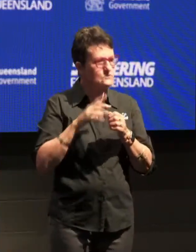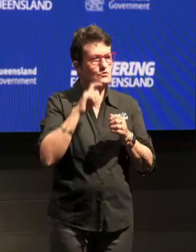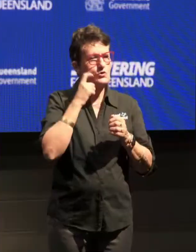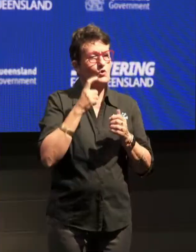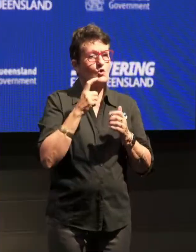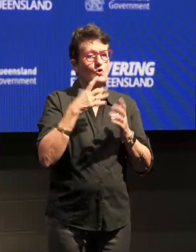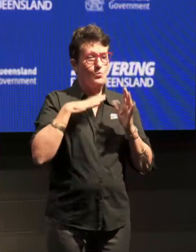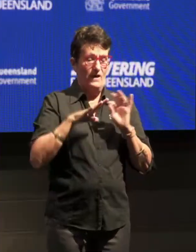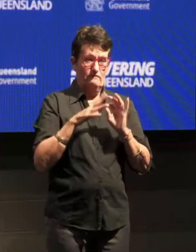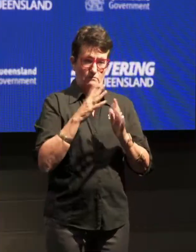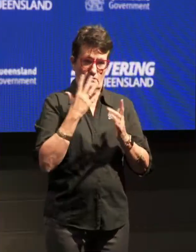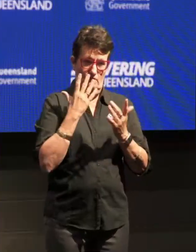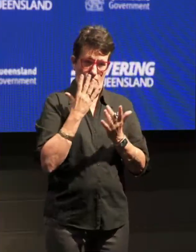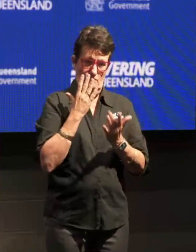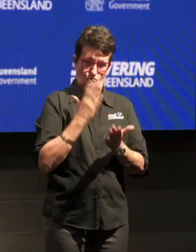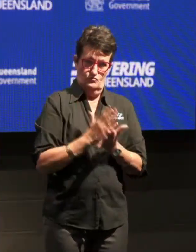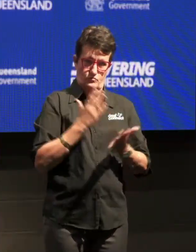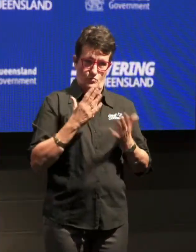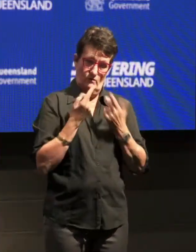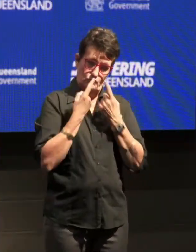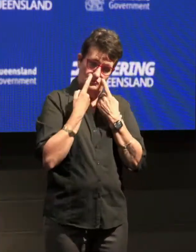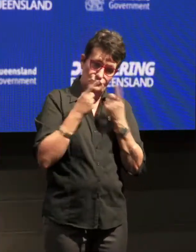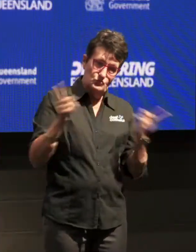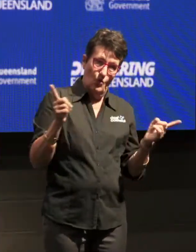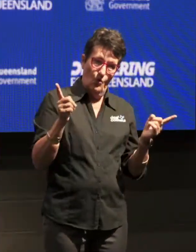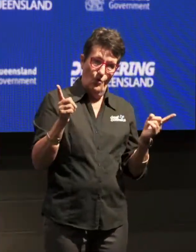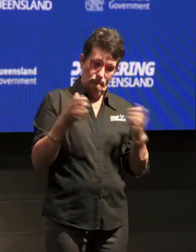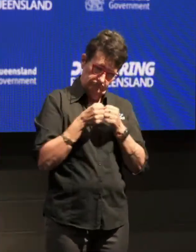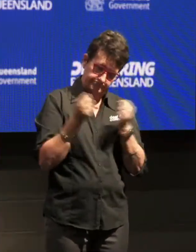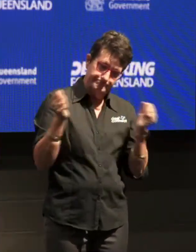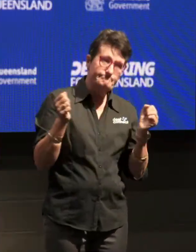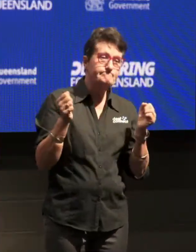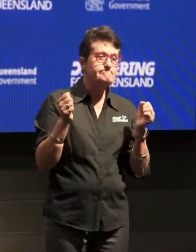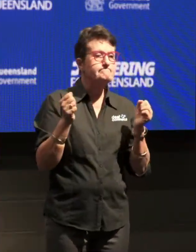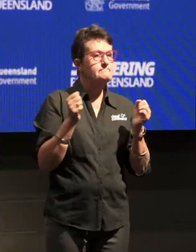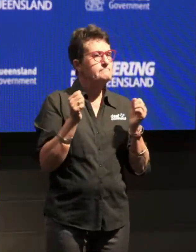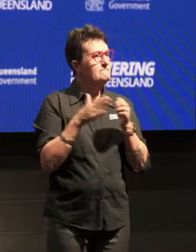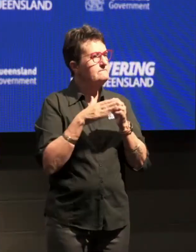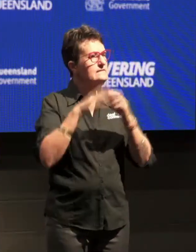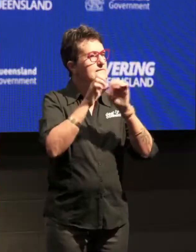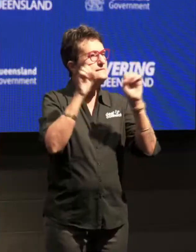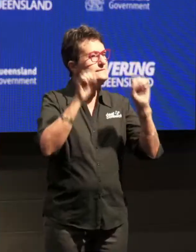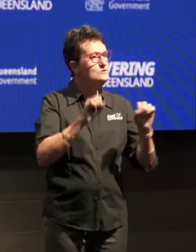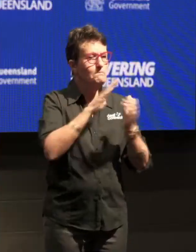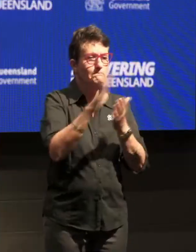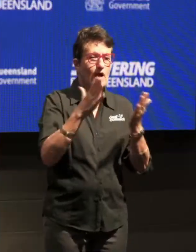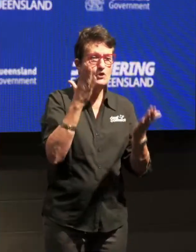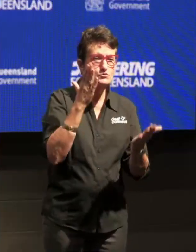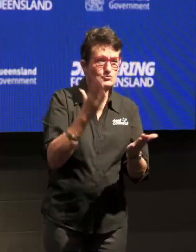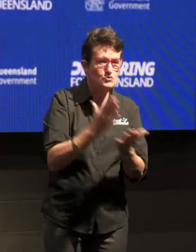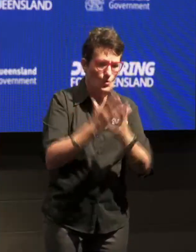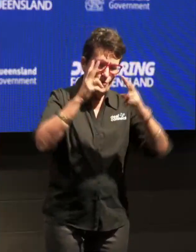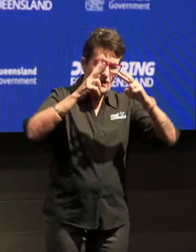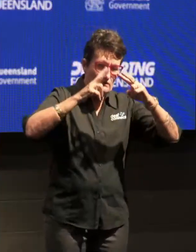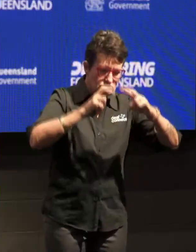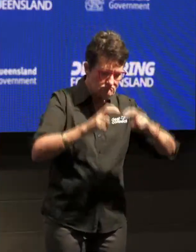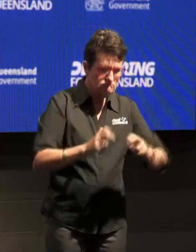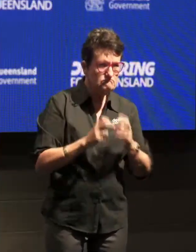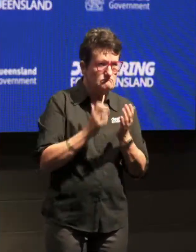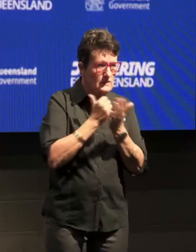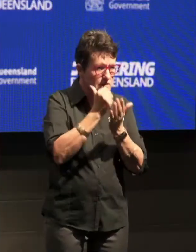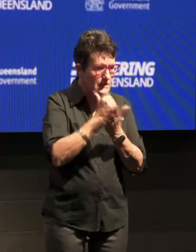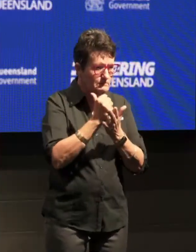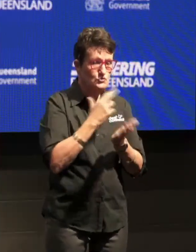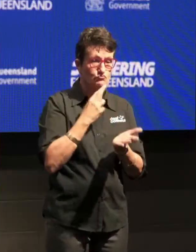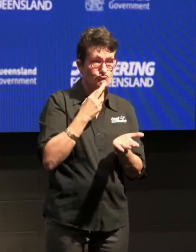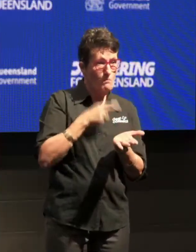with transparency. And the best way to do that is to get the system fixed and then make sure that we analyse those numbers, that we report